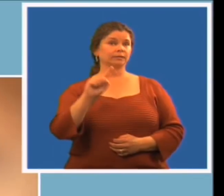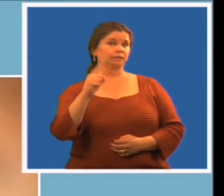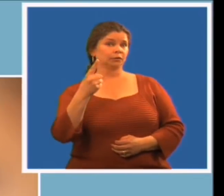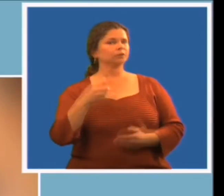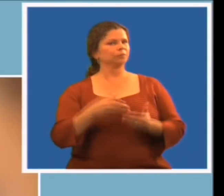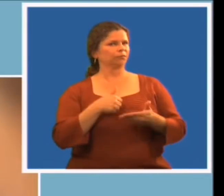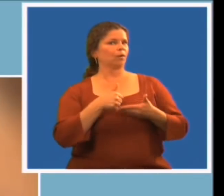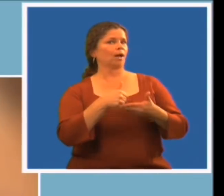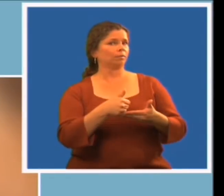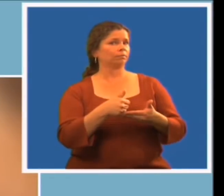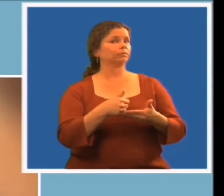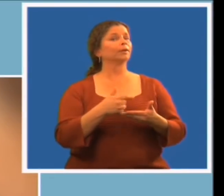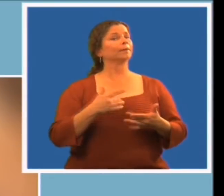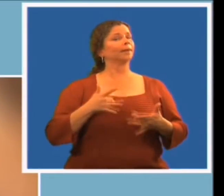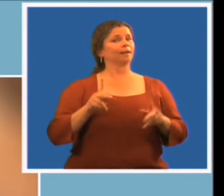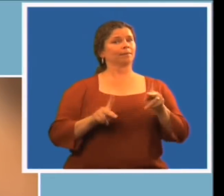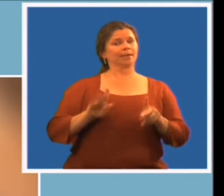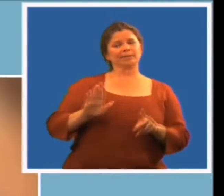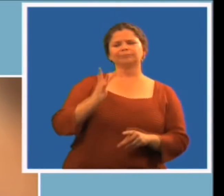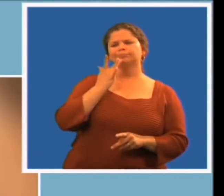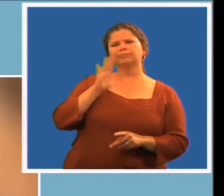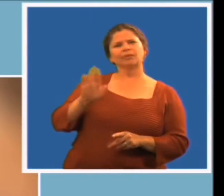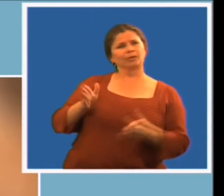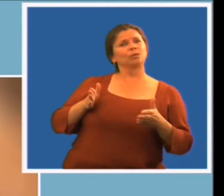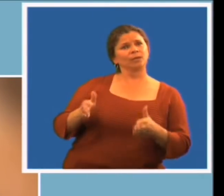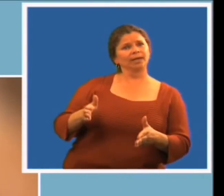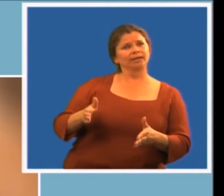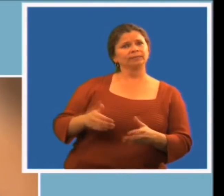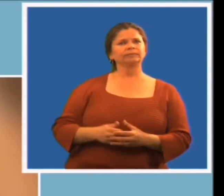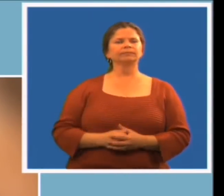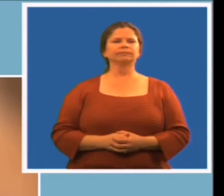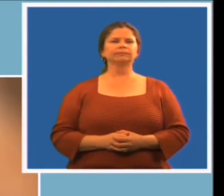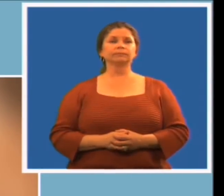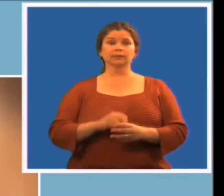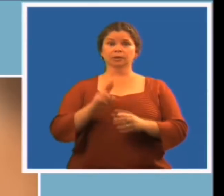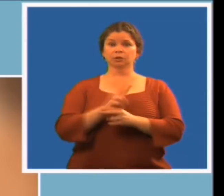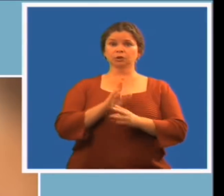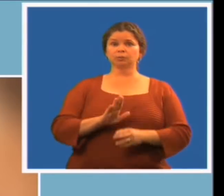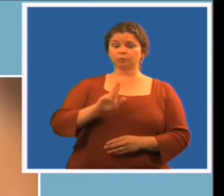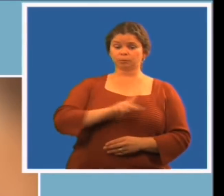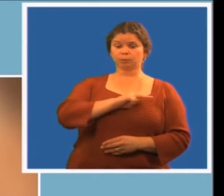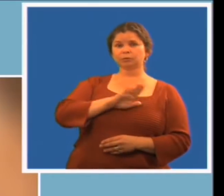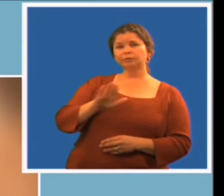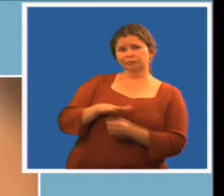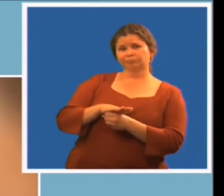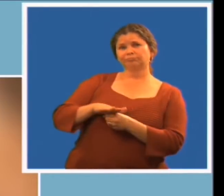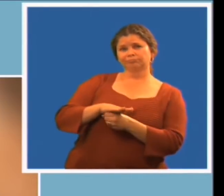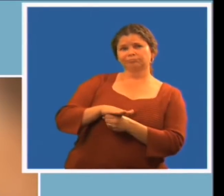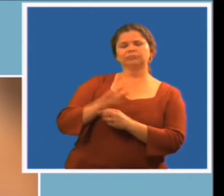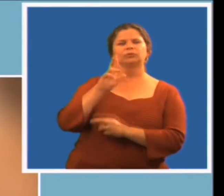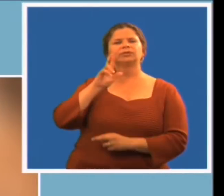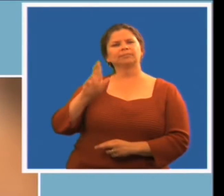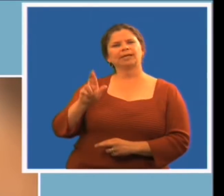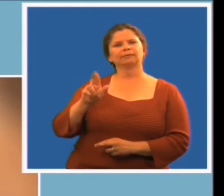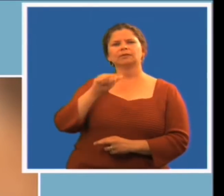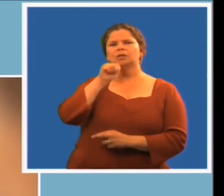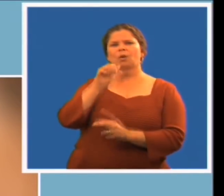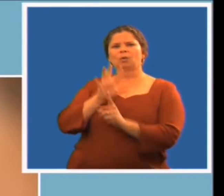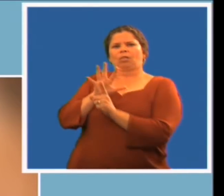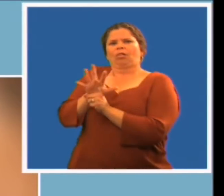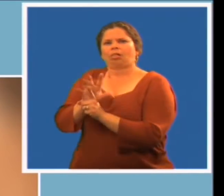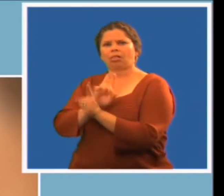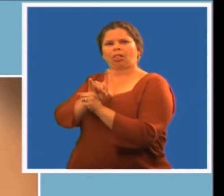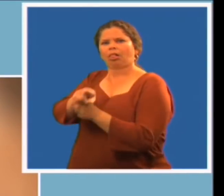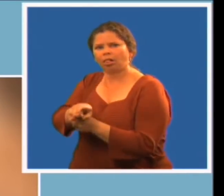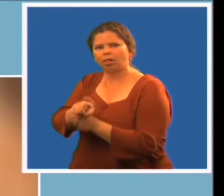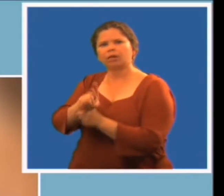Ask before you help. People have their own way of doing things. Respect your customer's personal space. Don't lean over them